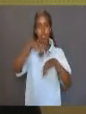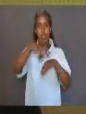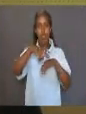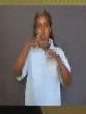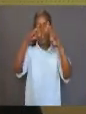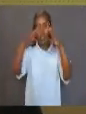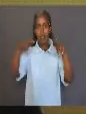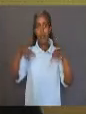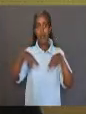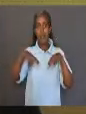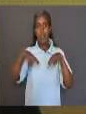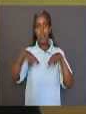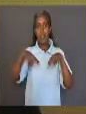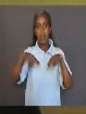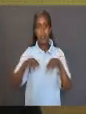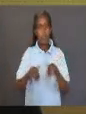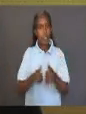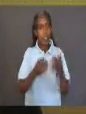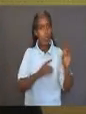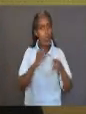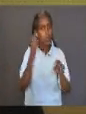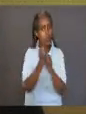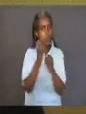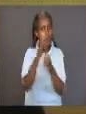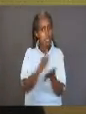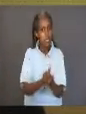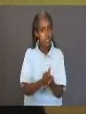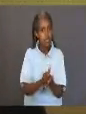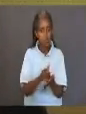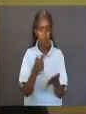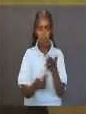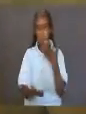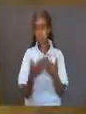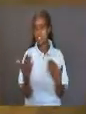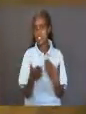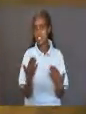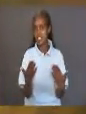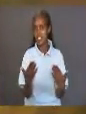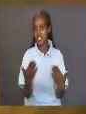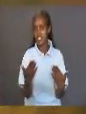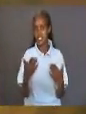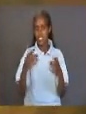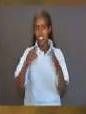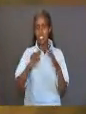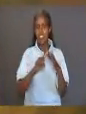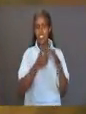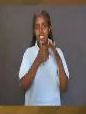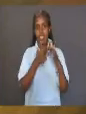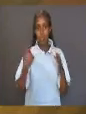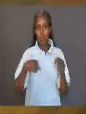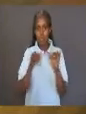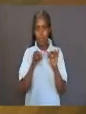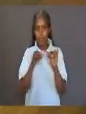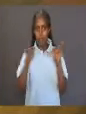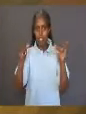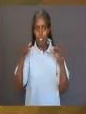polygon. How do we do that? It is easy. Let us start with measuring